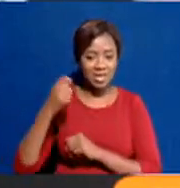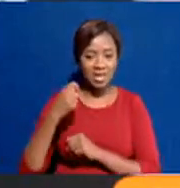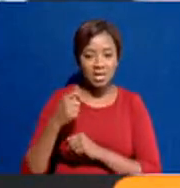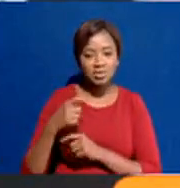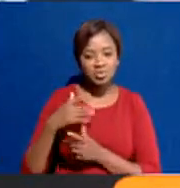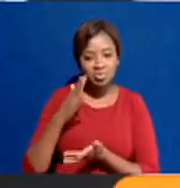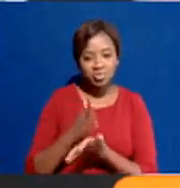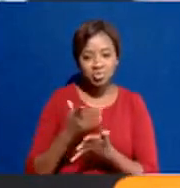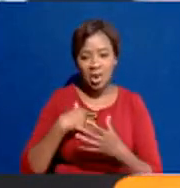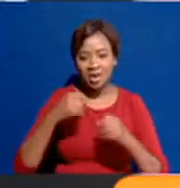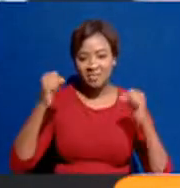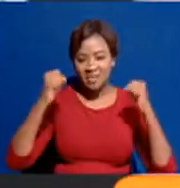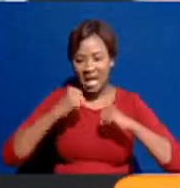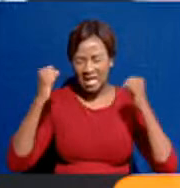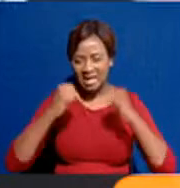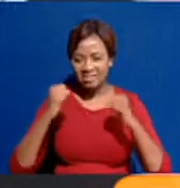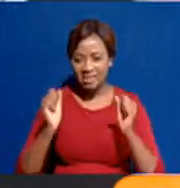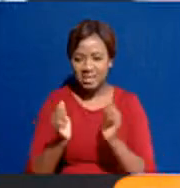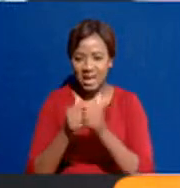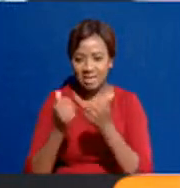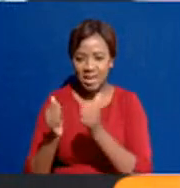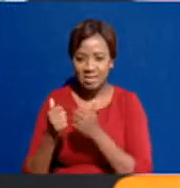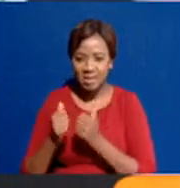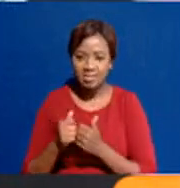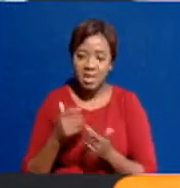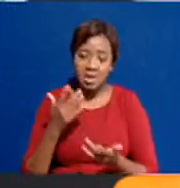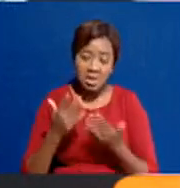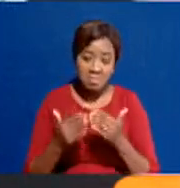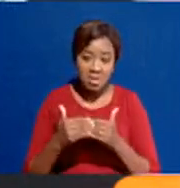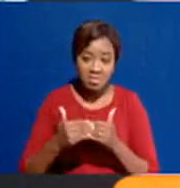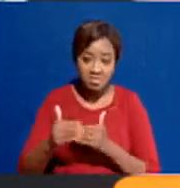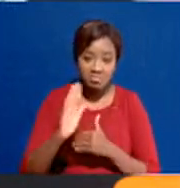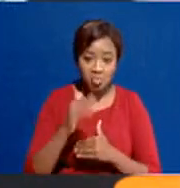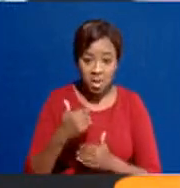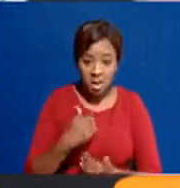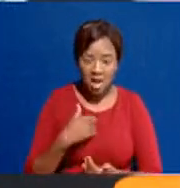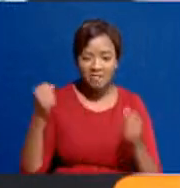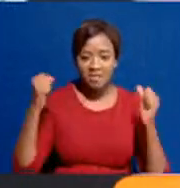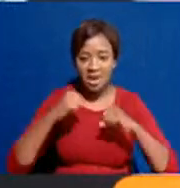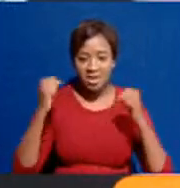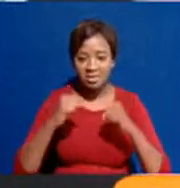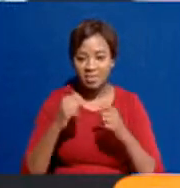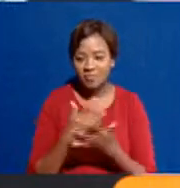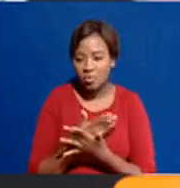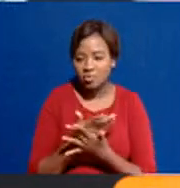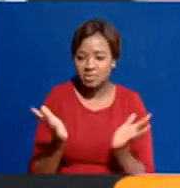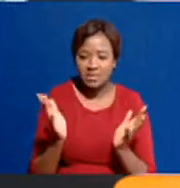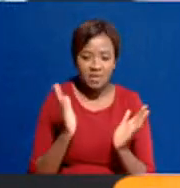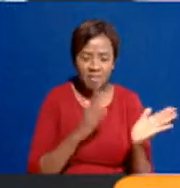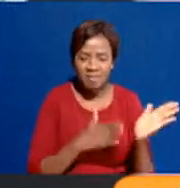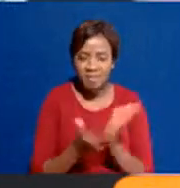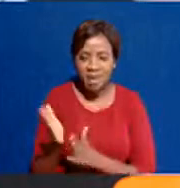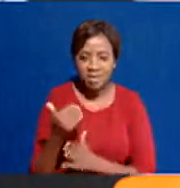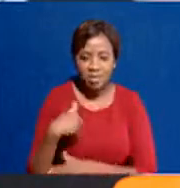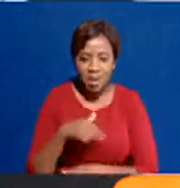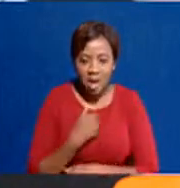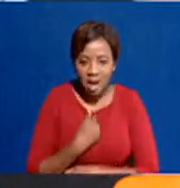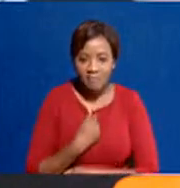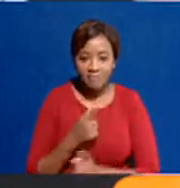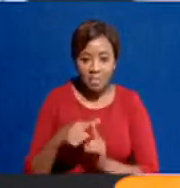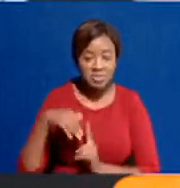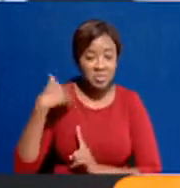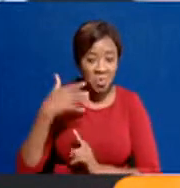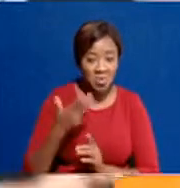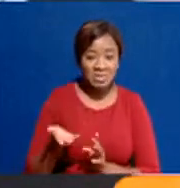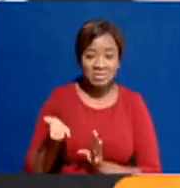some form of agreement coming out of it, Yvonne, and we probably will have some form of agreement coming out of whatever arrangement that we have right now. But do we have to keep going